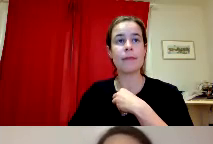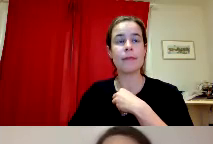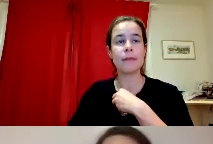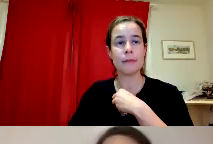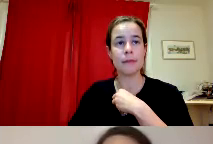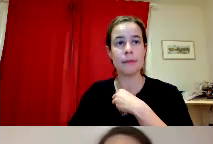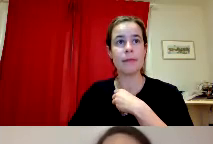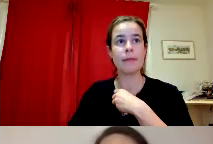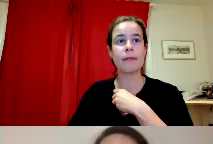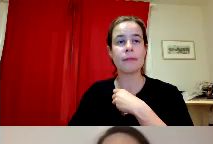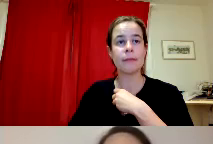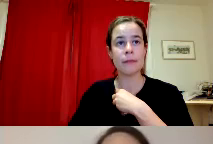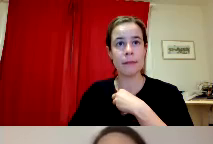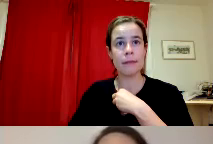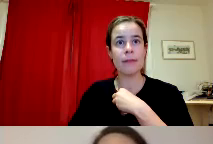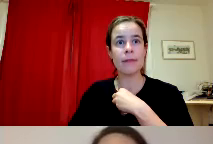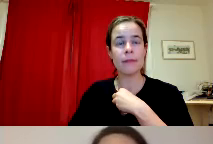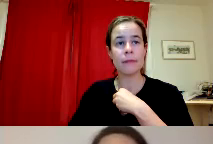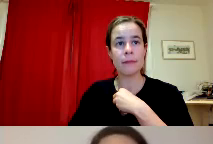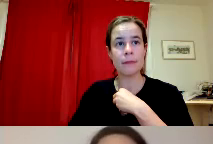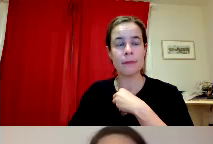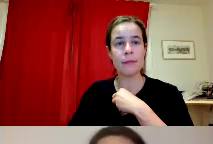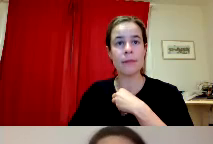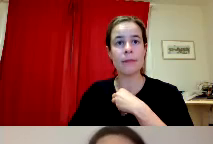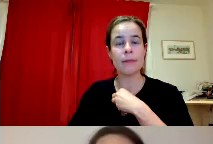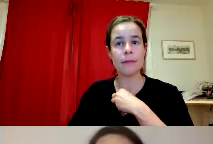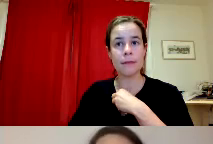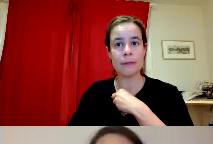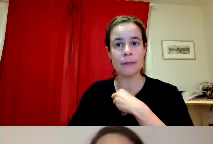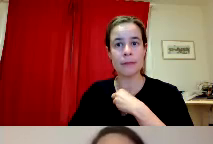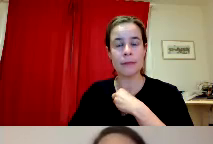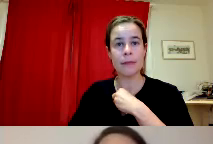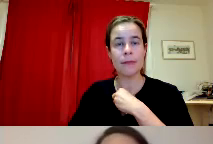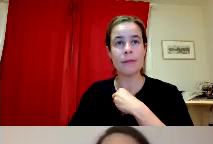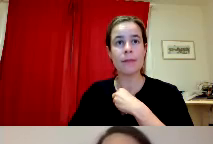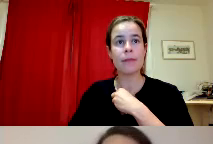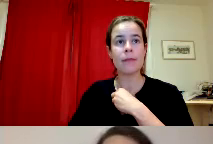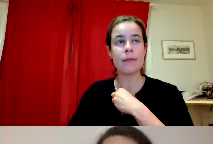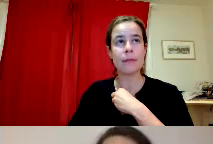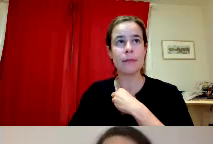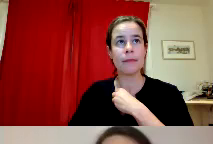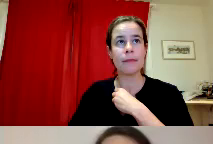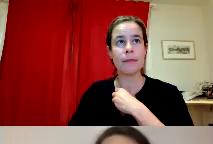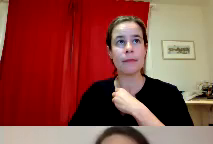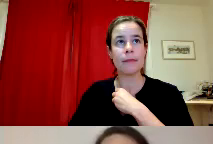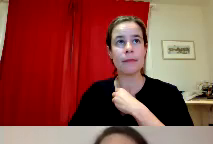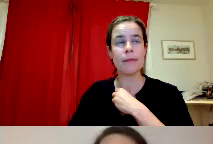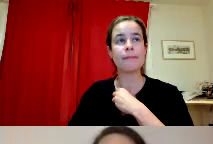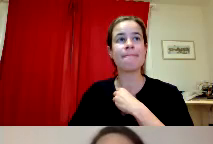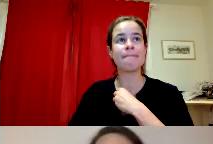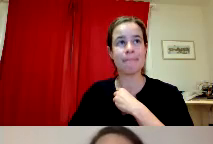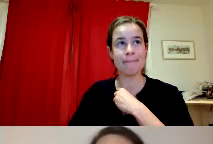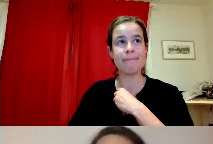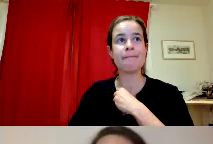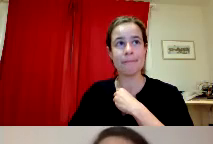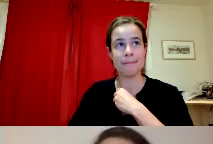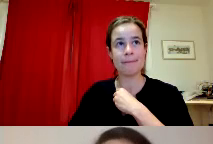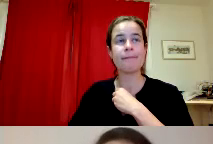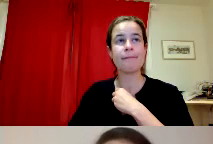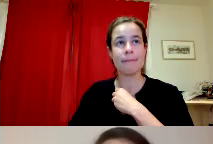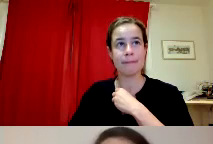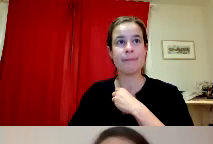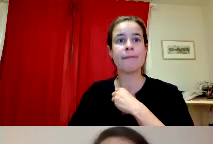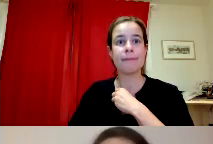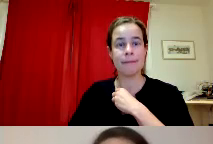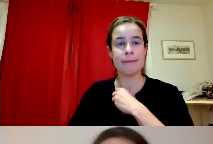the other issues that came up that might have impacted infant feeding were things like access to formula, which then had